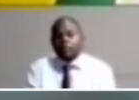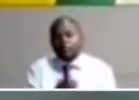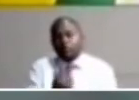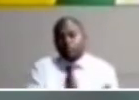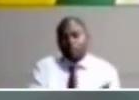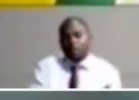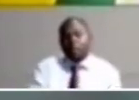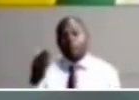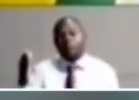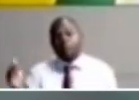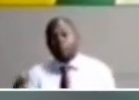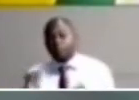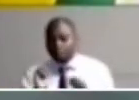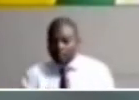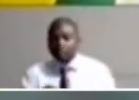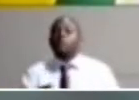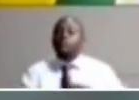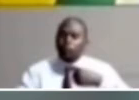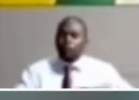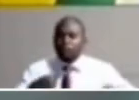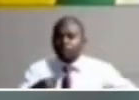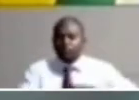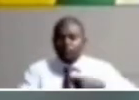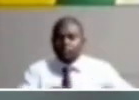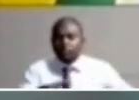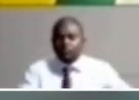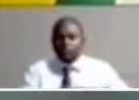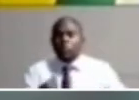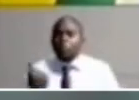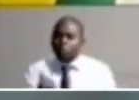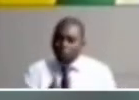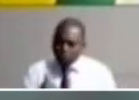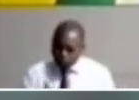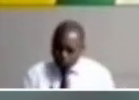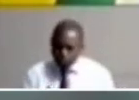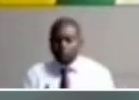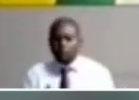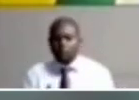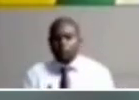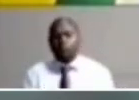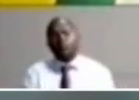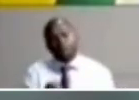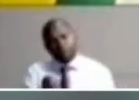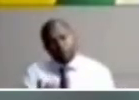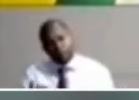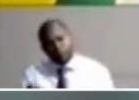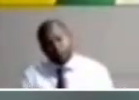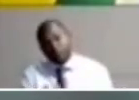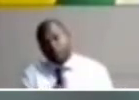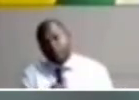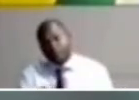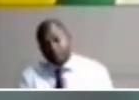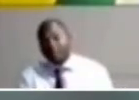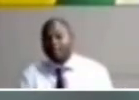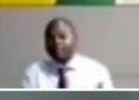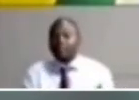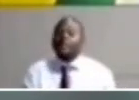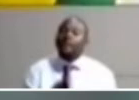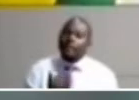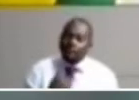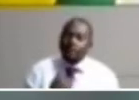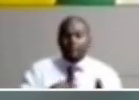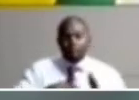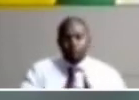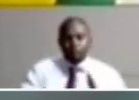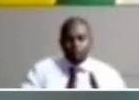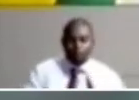and the outside must continue, but only with minimum numbers, technically needed as